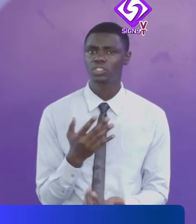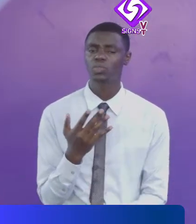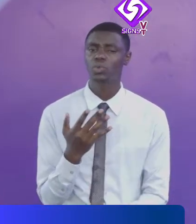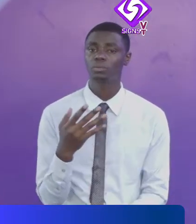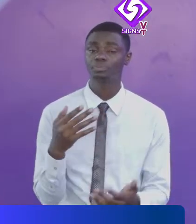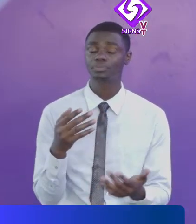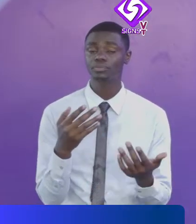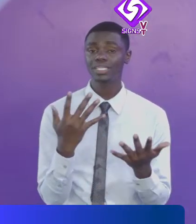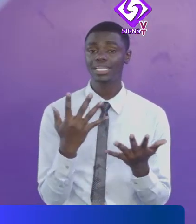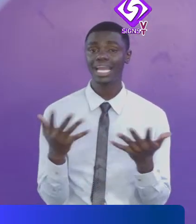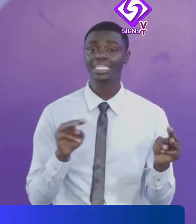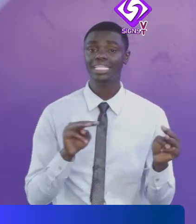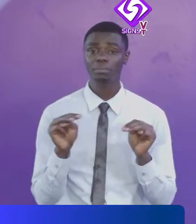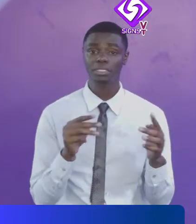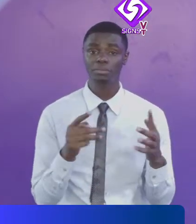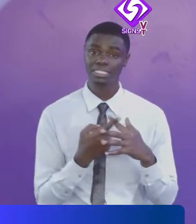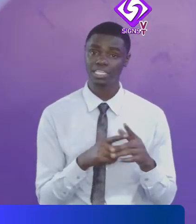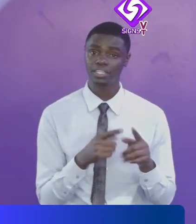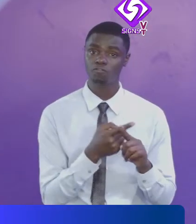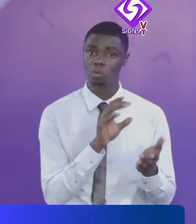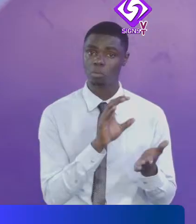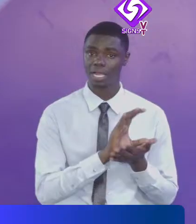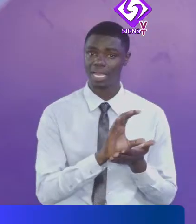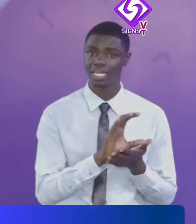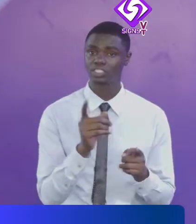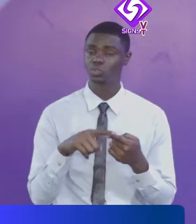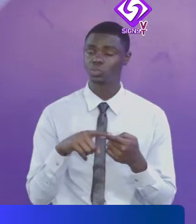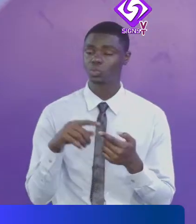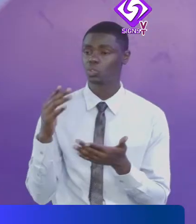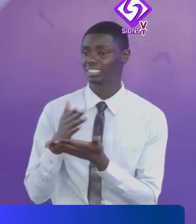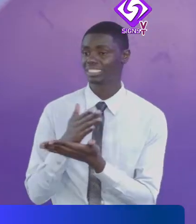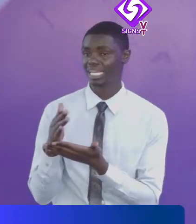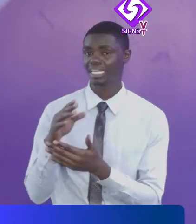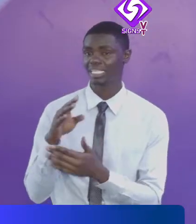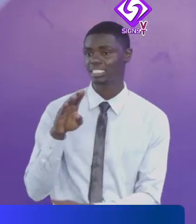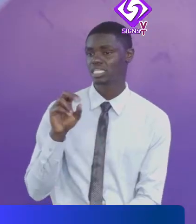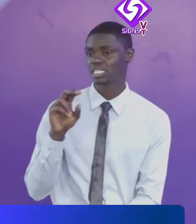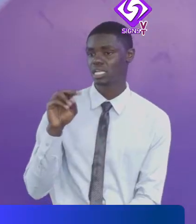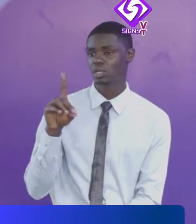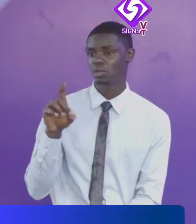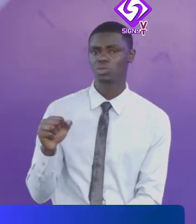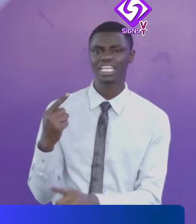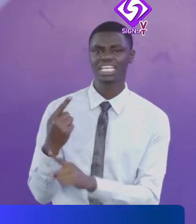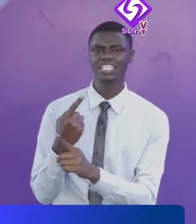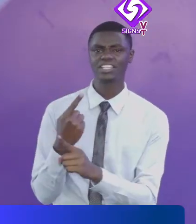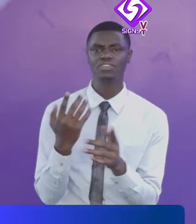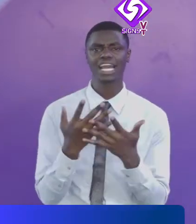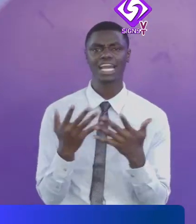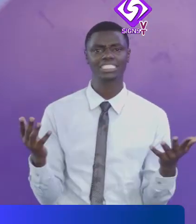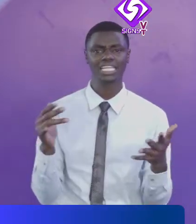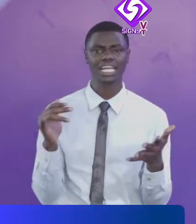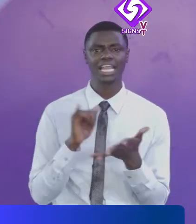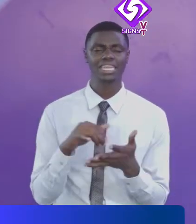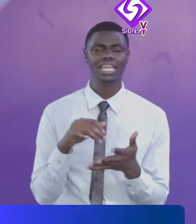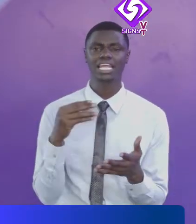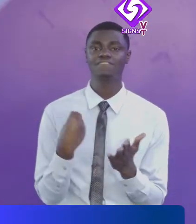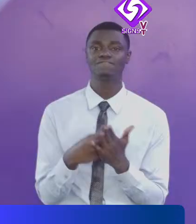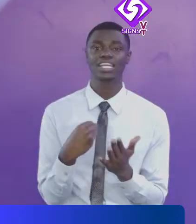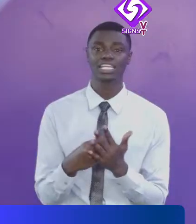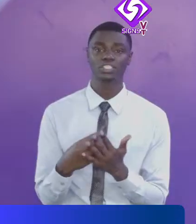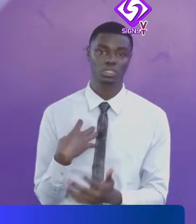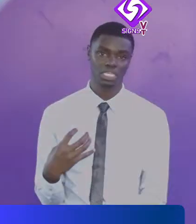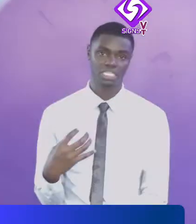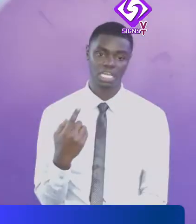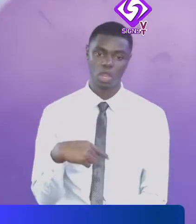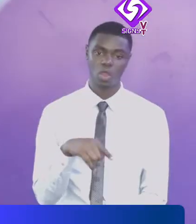assets that starts off from cash all the way to your shares, bonds, and various other assets that are financial in nature. And we are in the